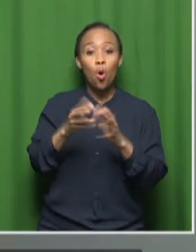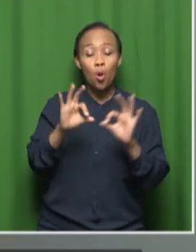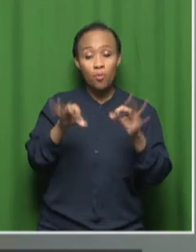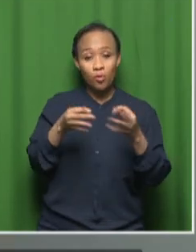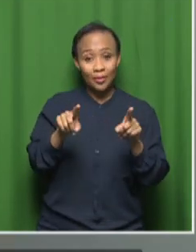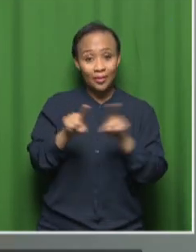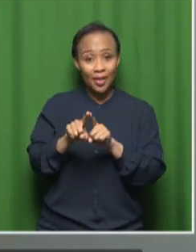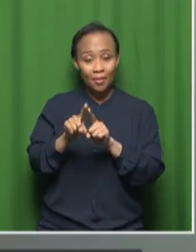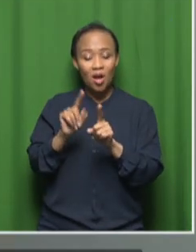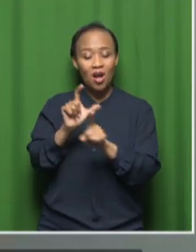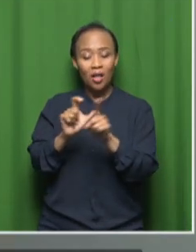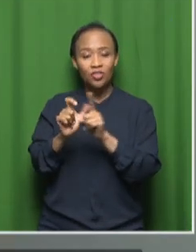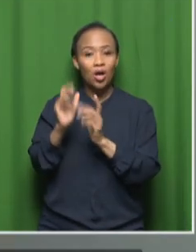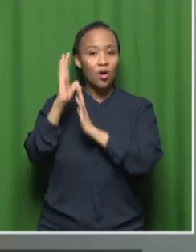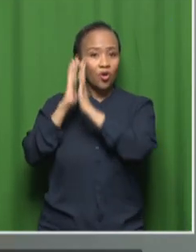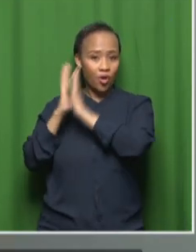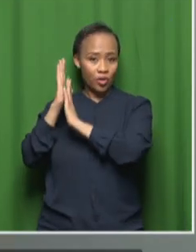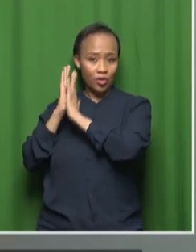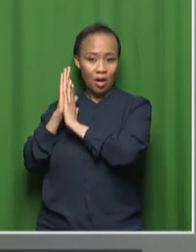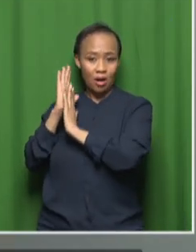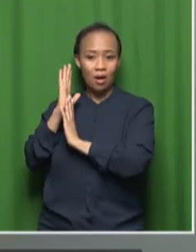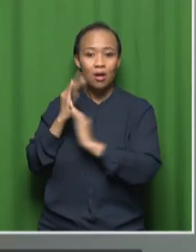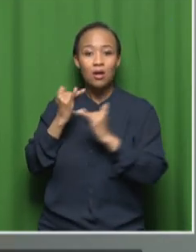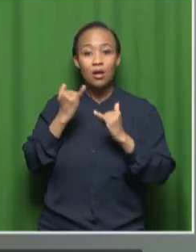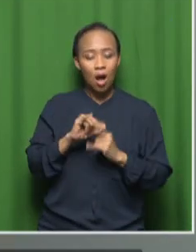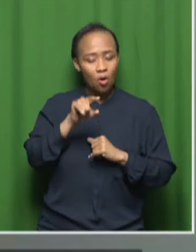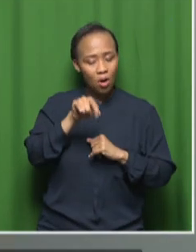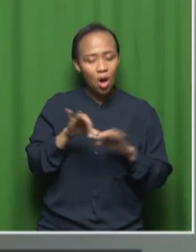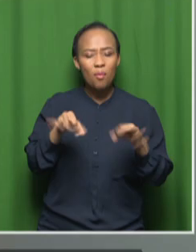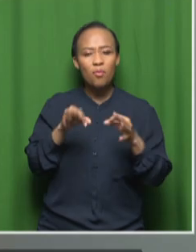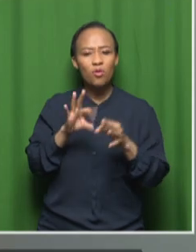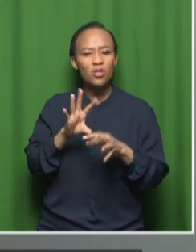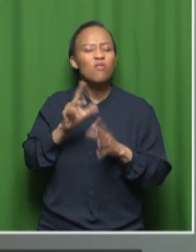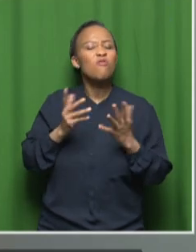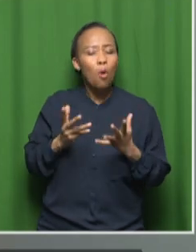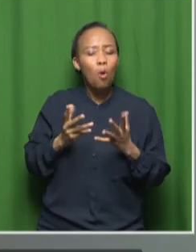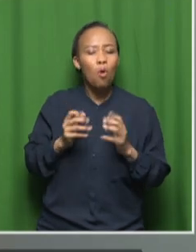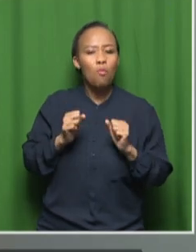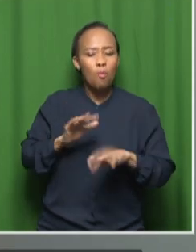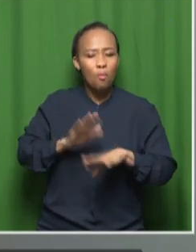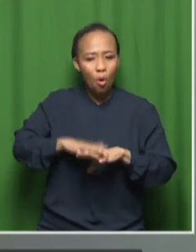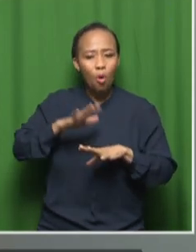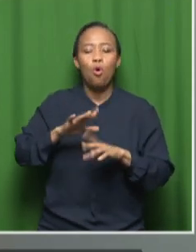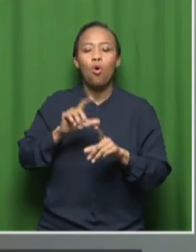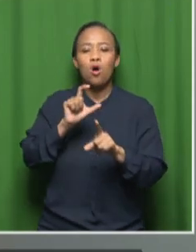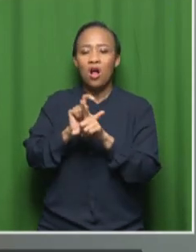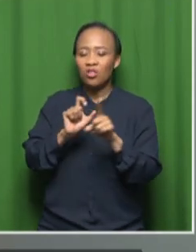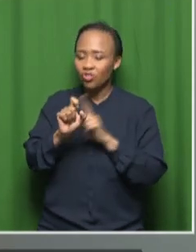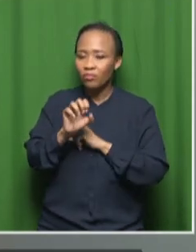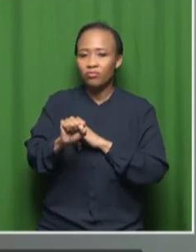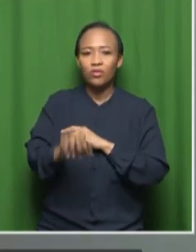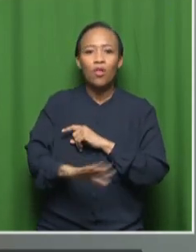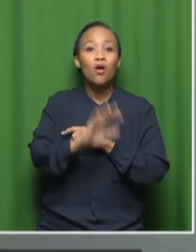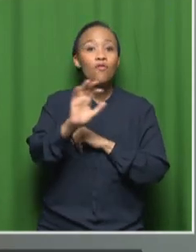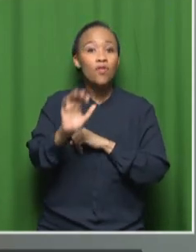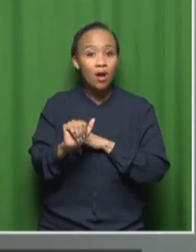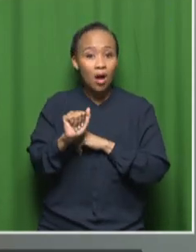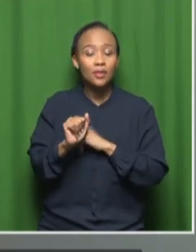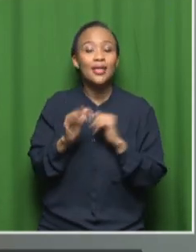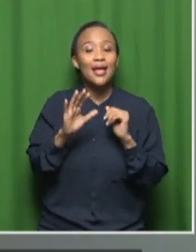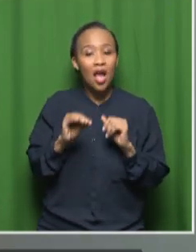his compositions often draw upon the deep spiritual roots of South African heritage, invoking both the sacred and the communal aspects